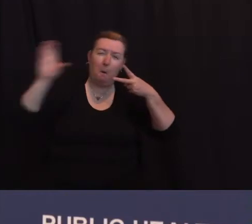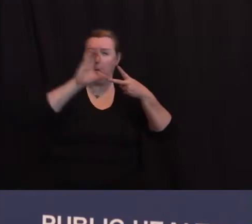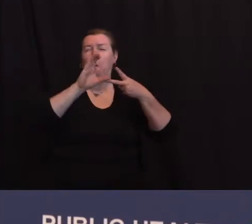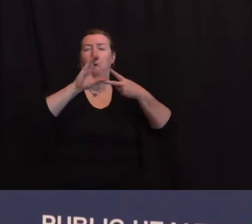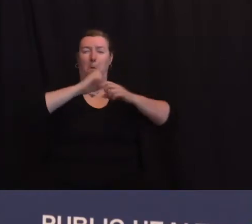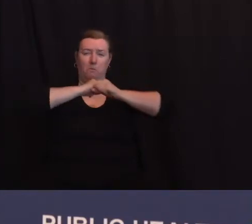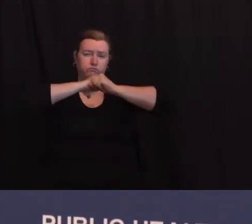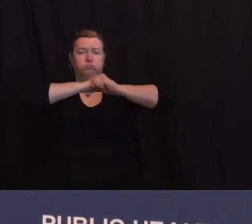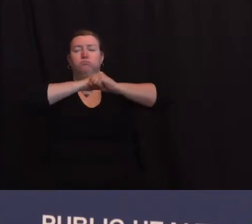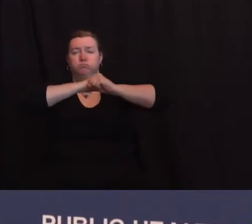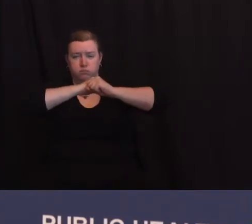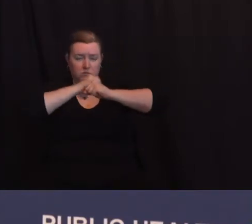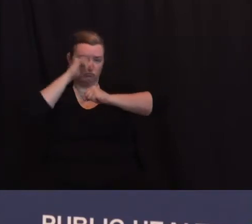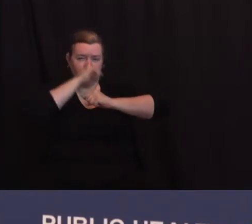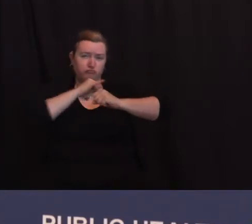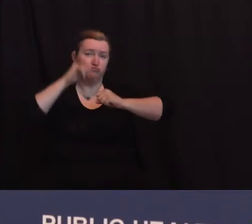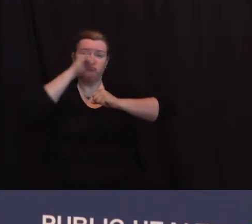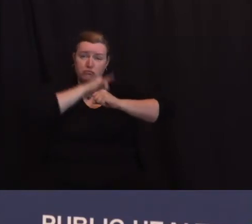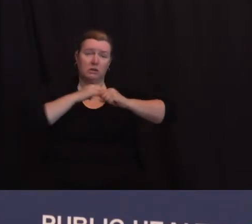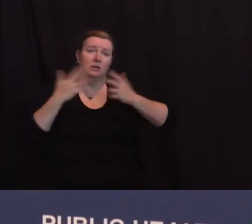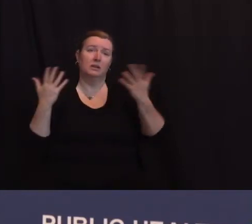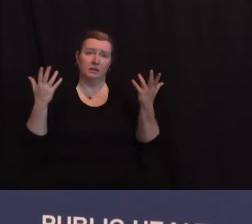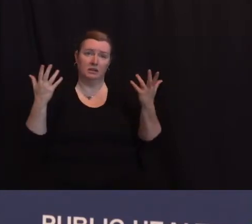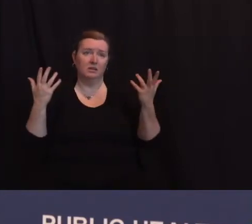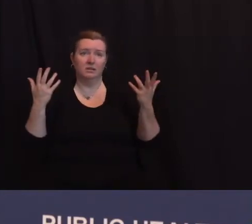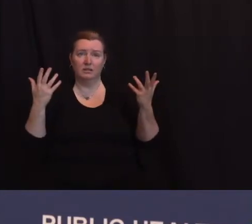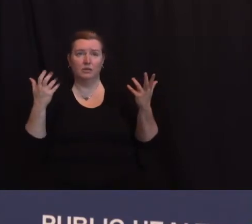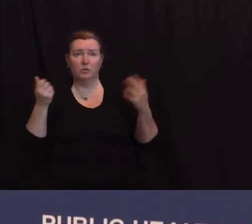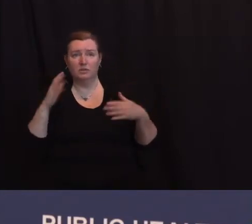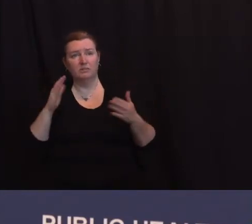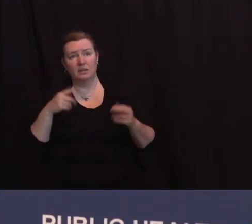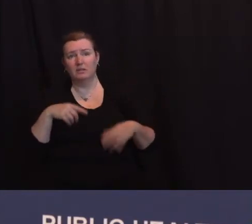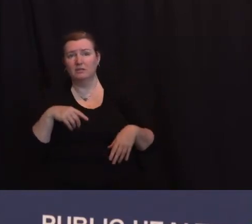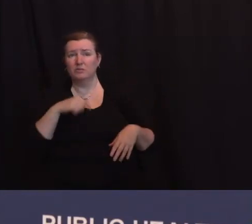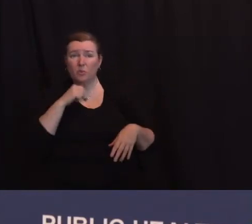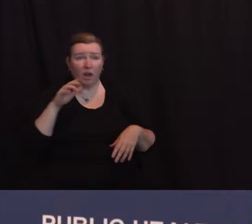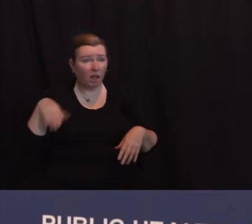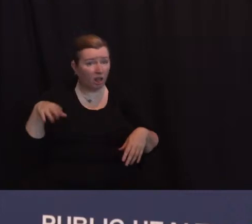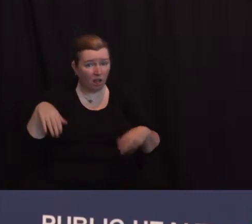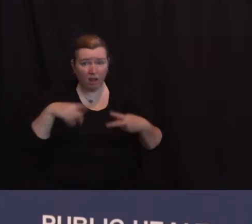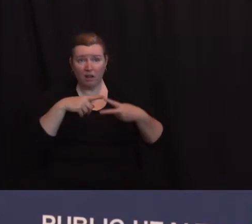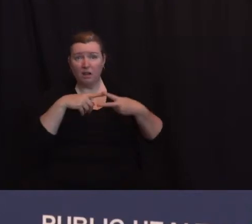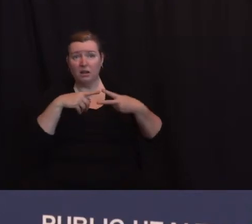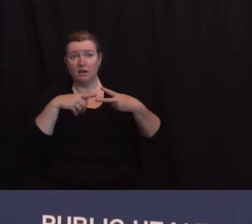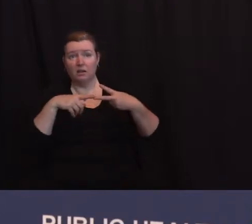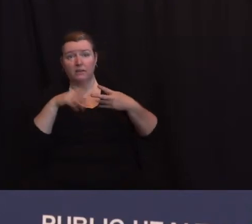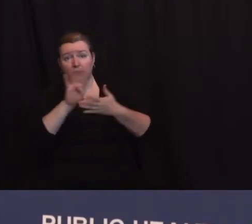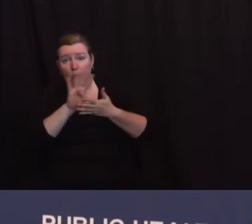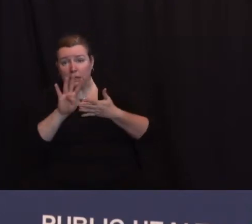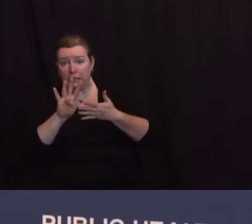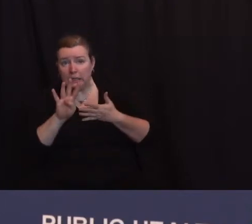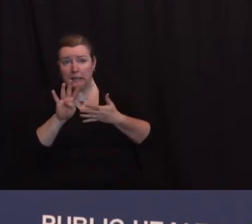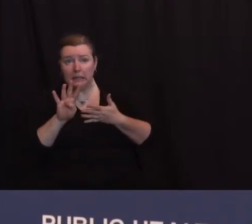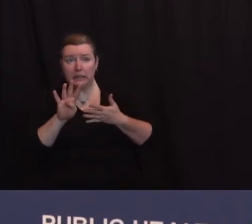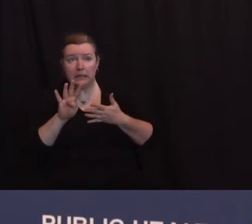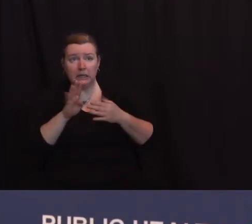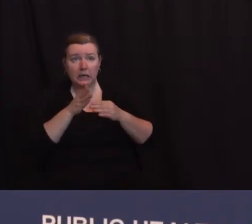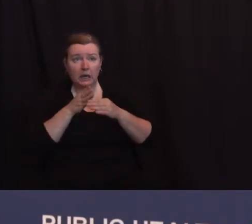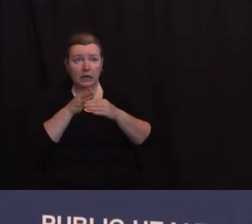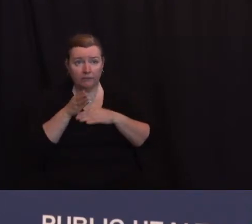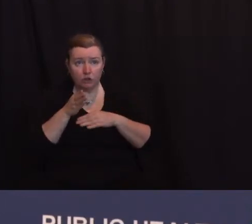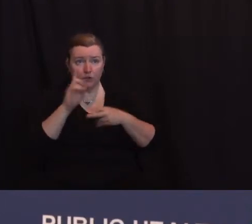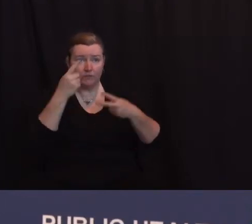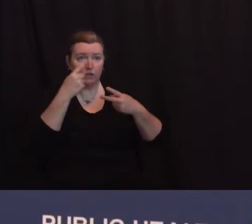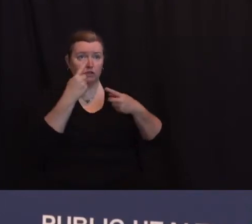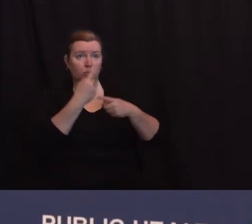there, and I would encourage people to go out. It's not too late. You know, if you're more than 4 weeks past when you should have gotten it, or you delayed and you think